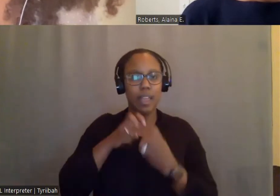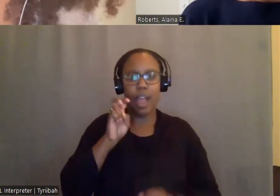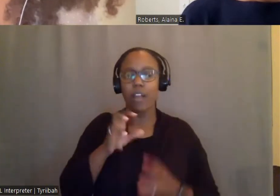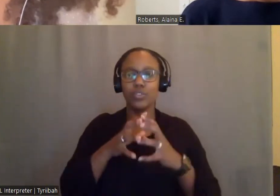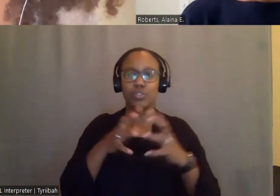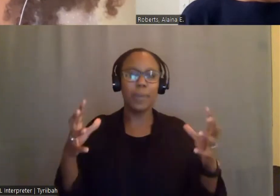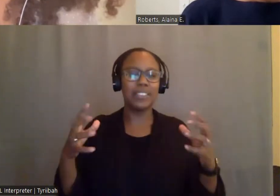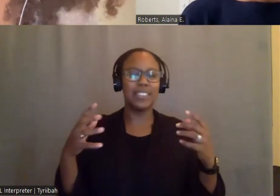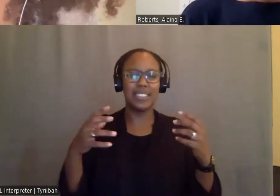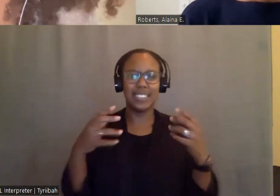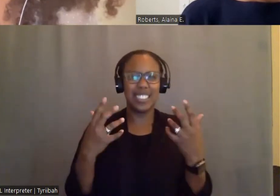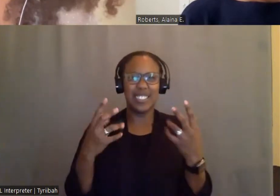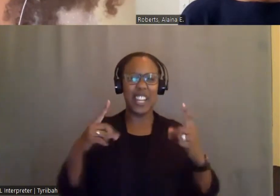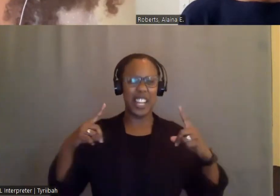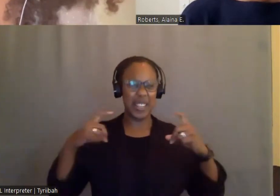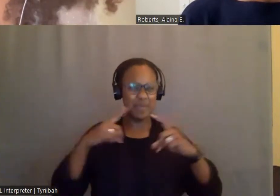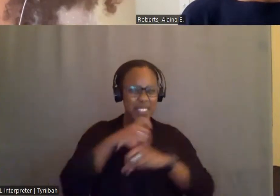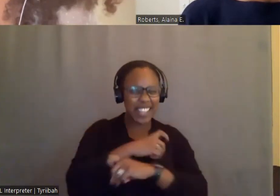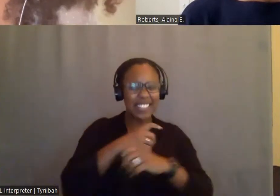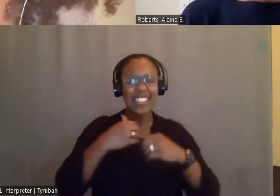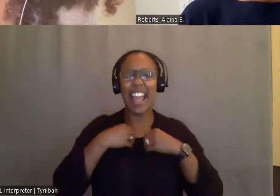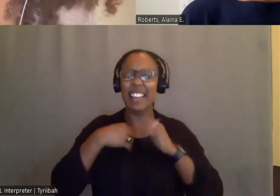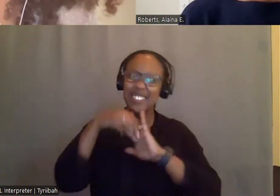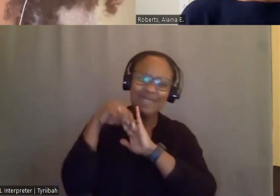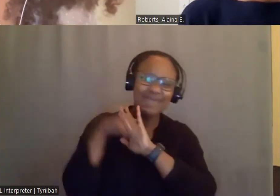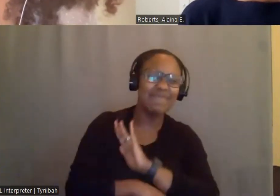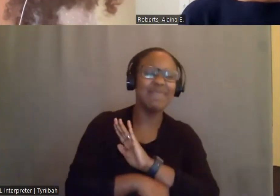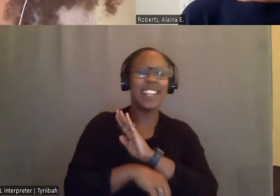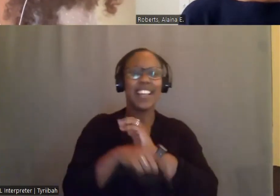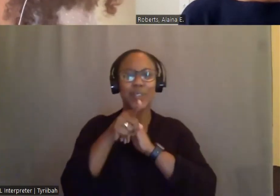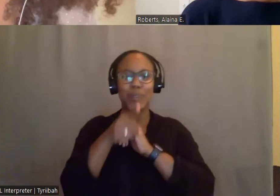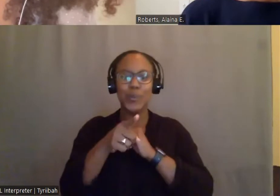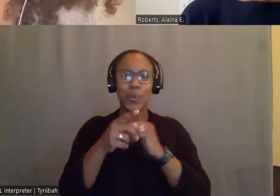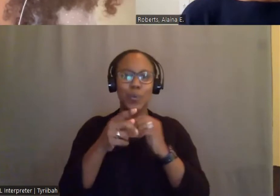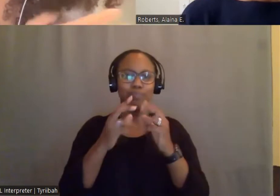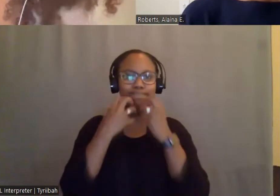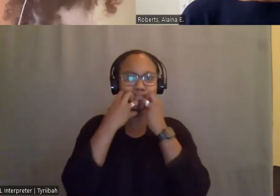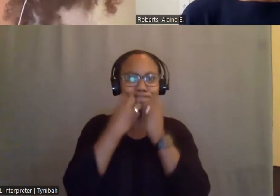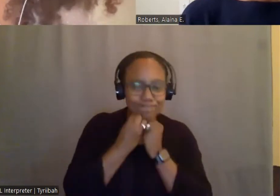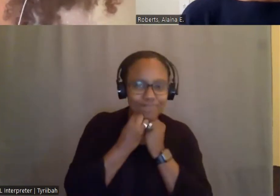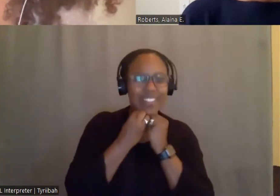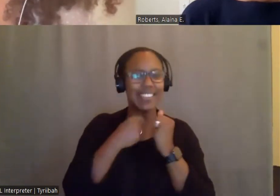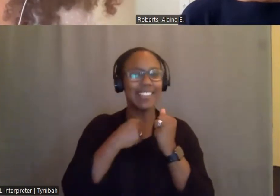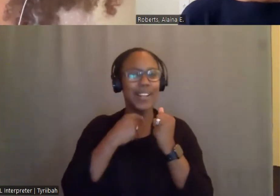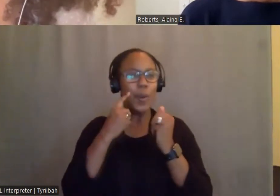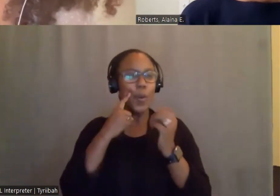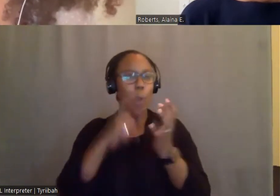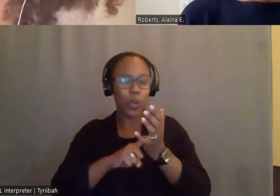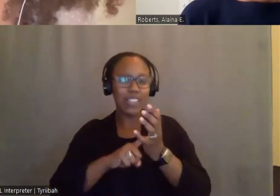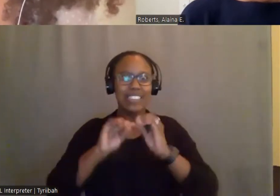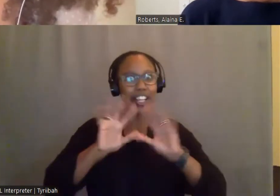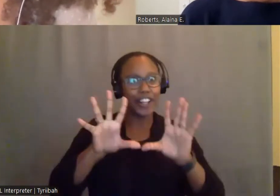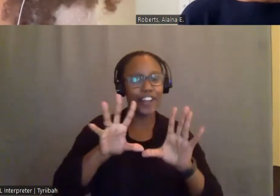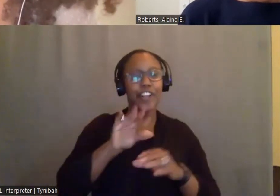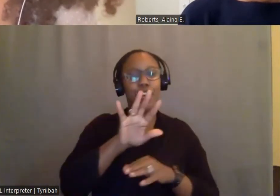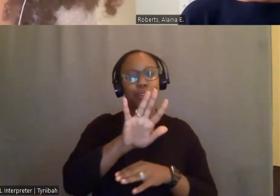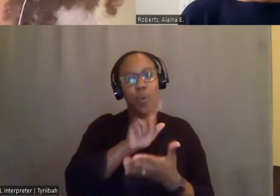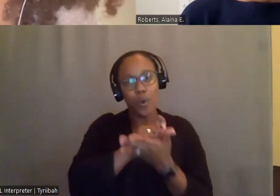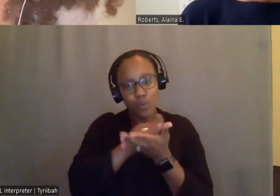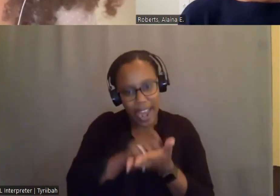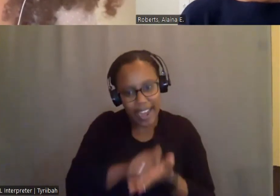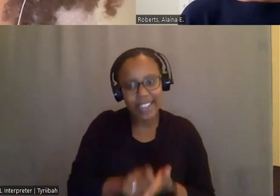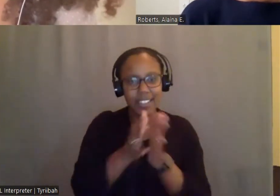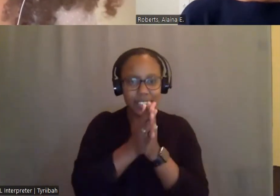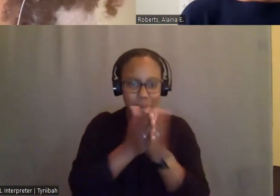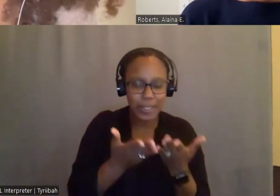much nuance that I think that you hold with so much care in both your writing and in the ways that you're expressing with